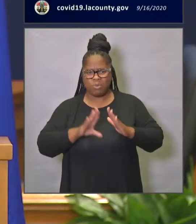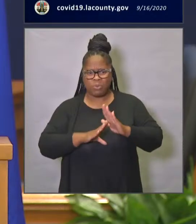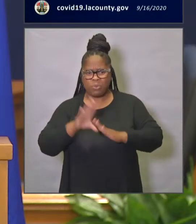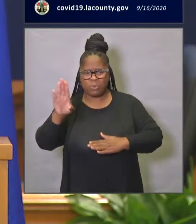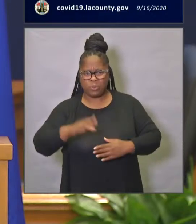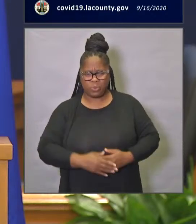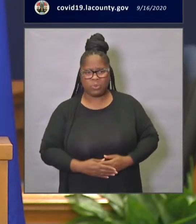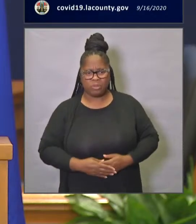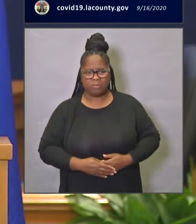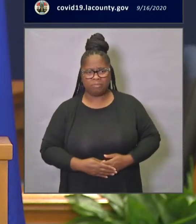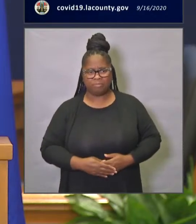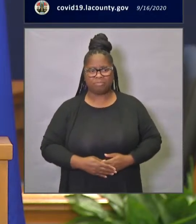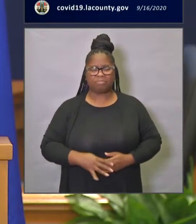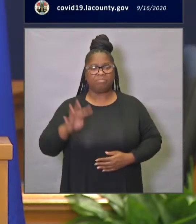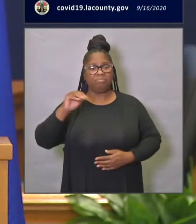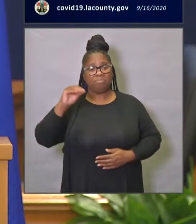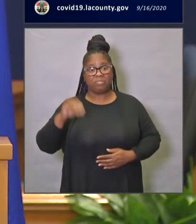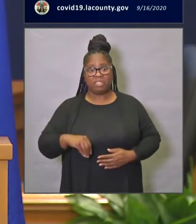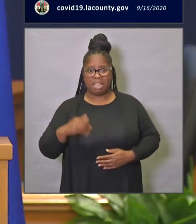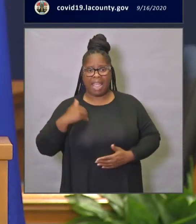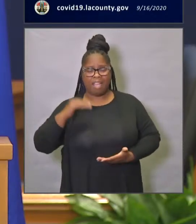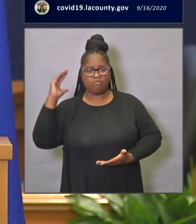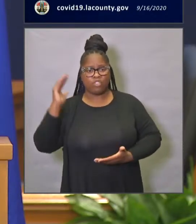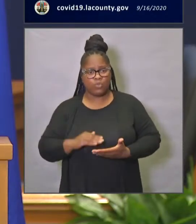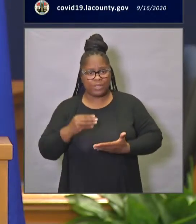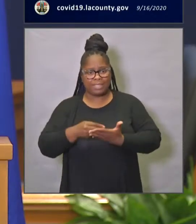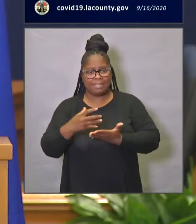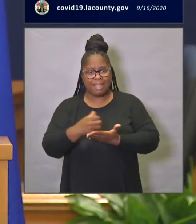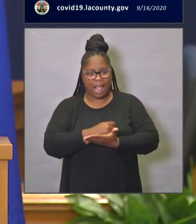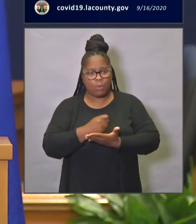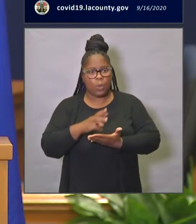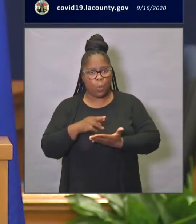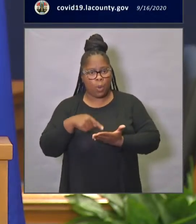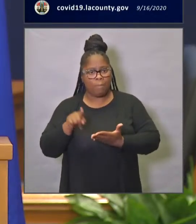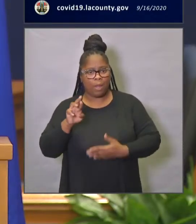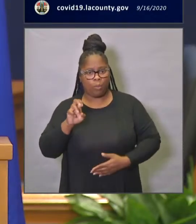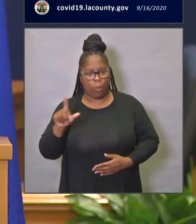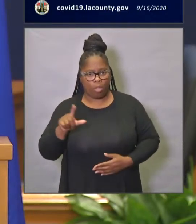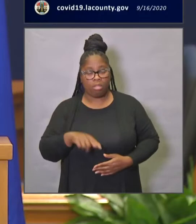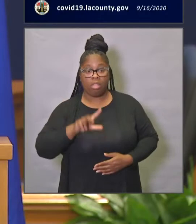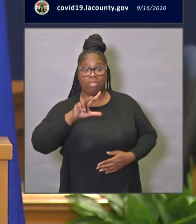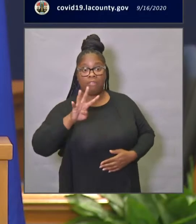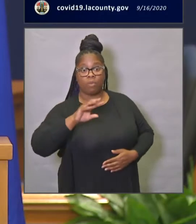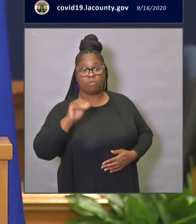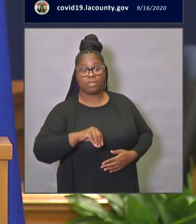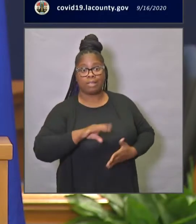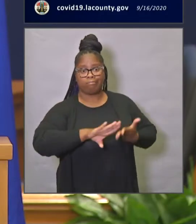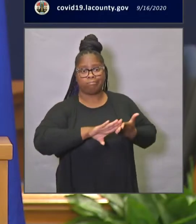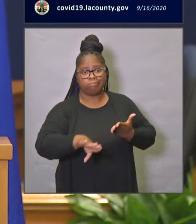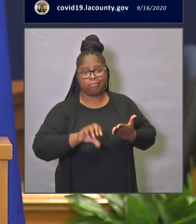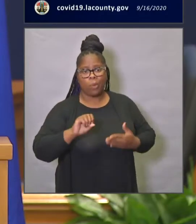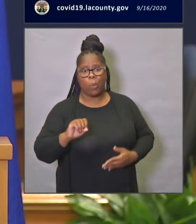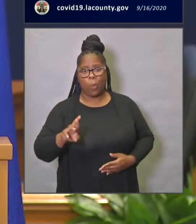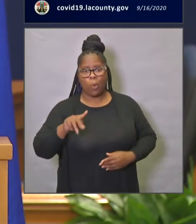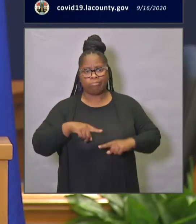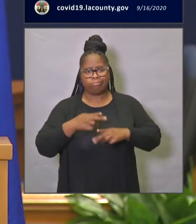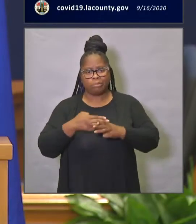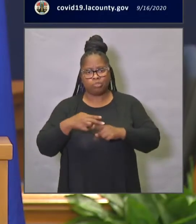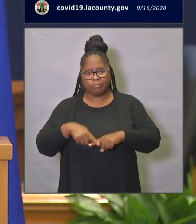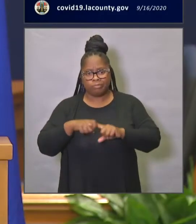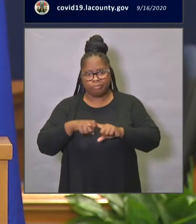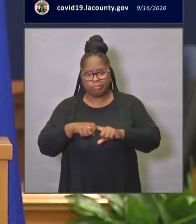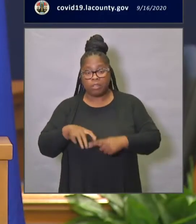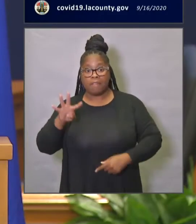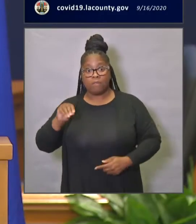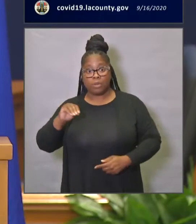arts nonprofits have reduced salaries or payroll. 34% have laid off or furloughed staff, and 40% have laid off